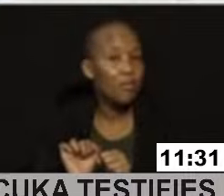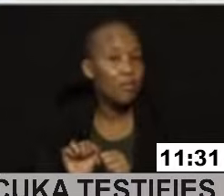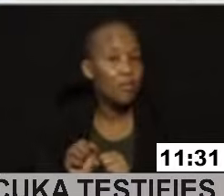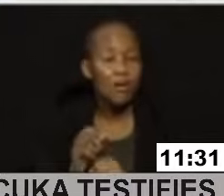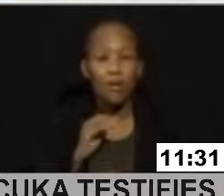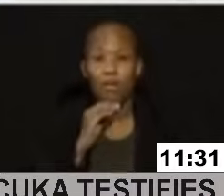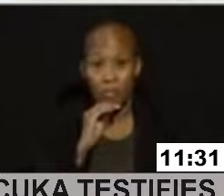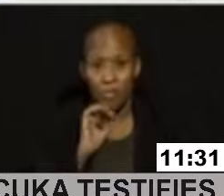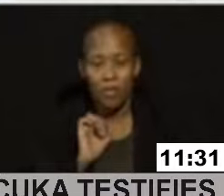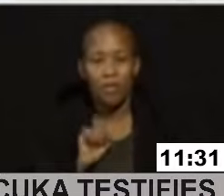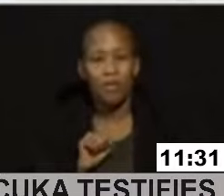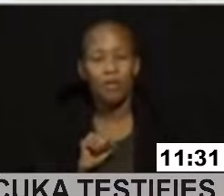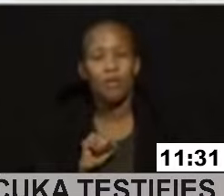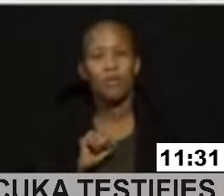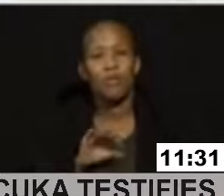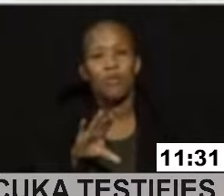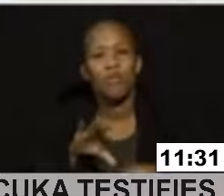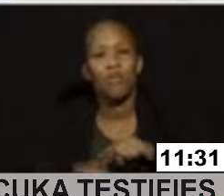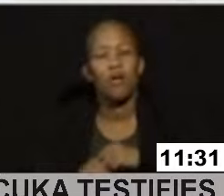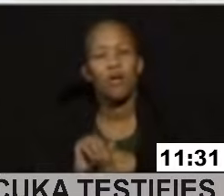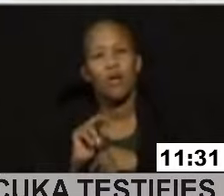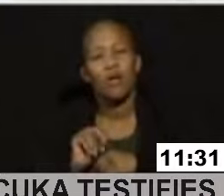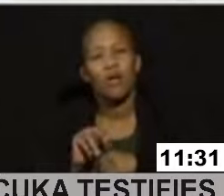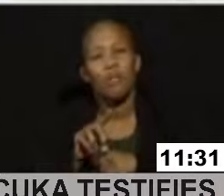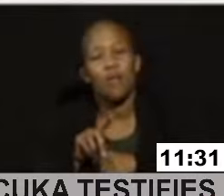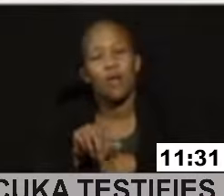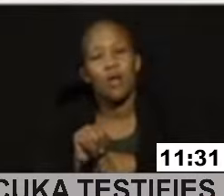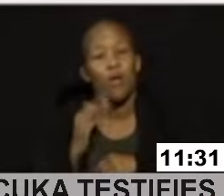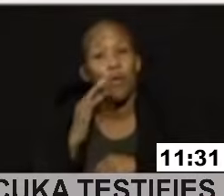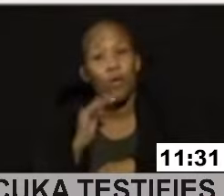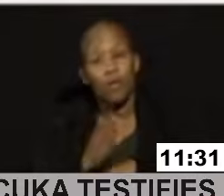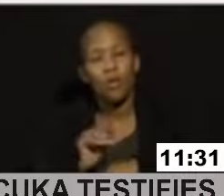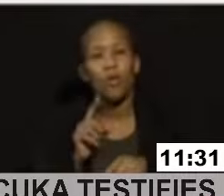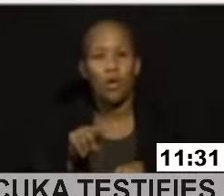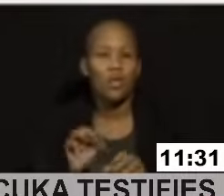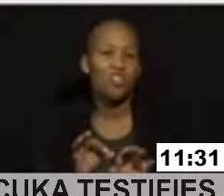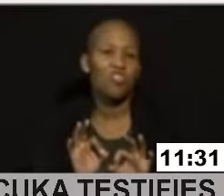was to be found at the NPA while you were there? That's correct.